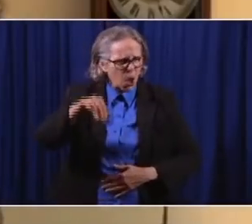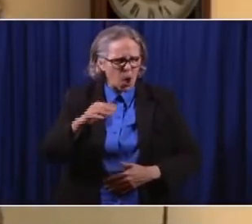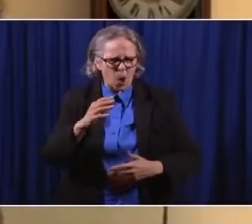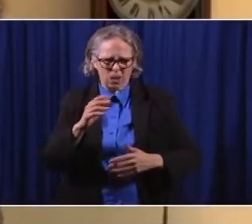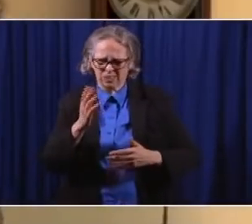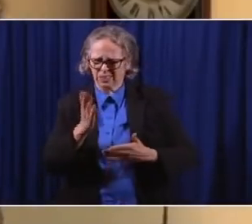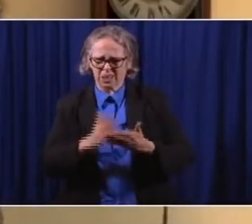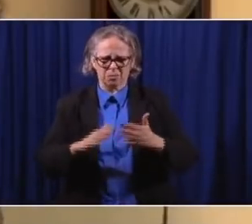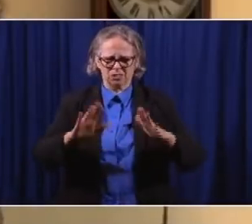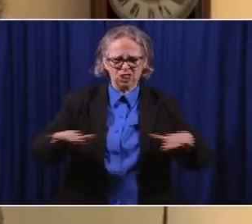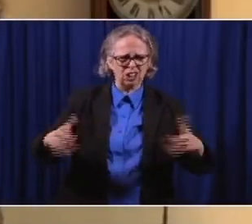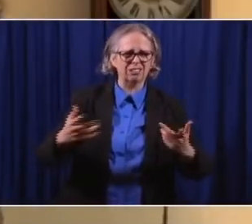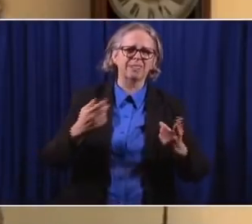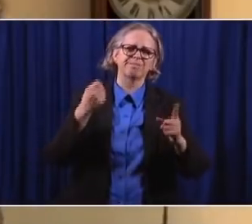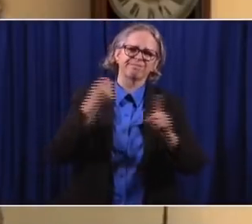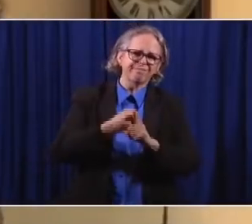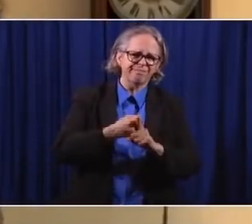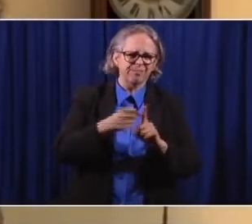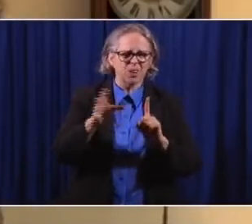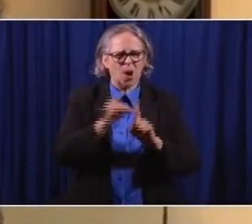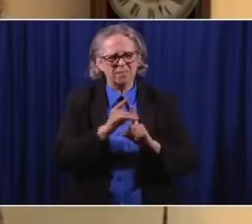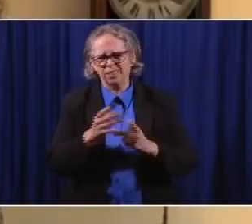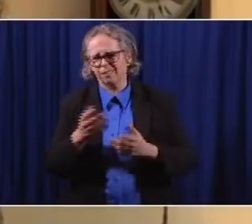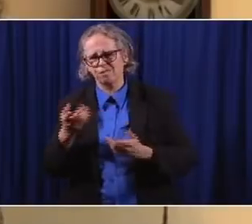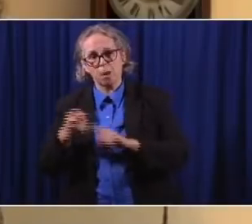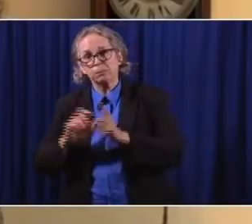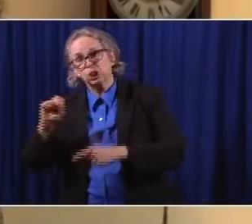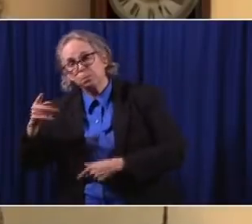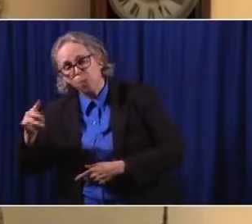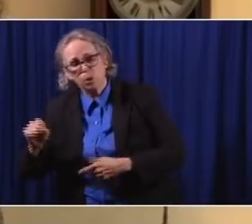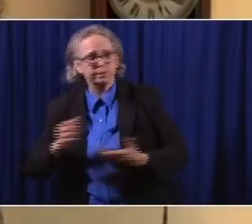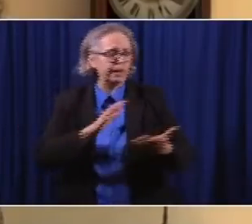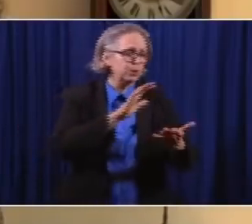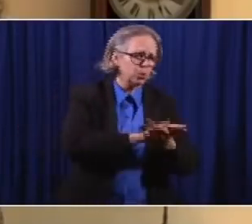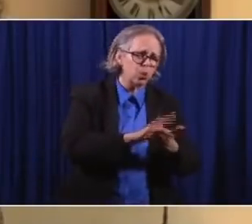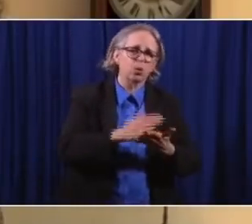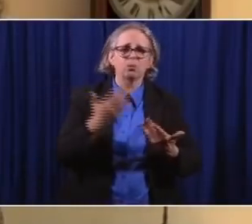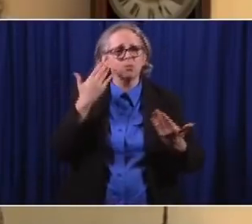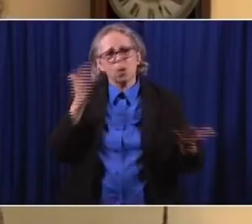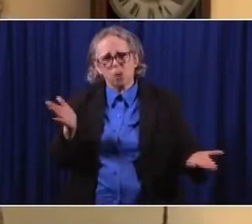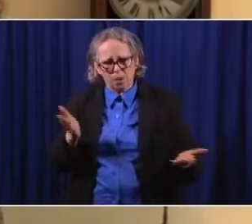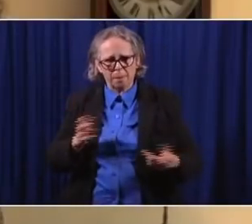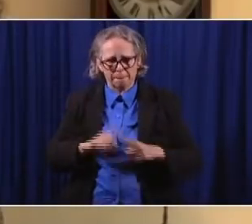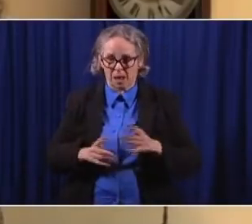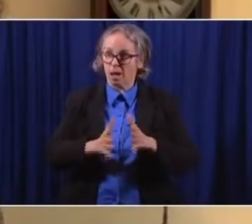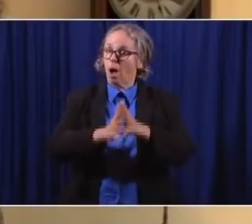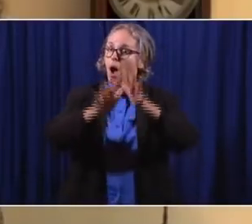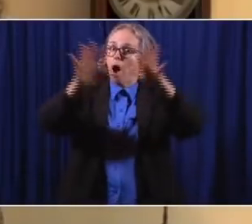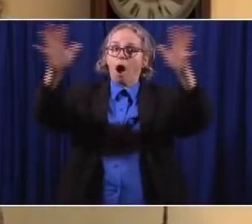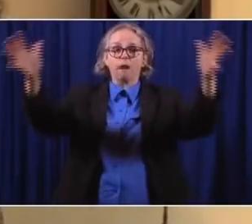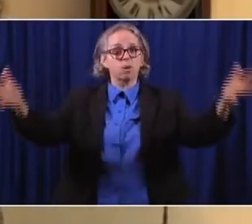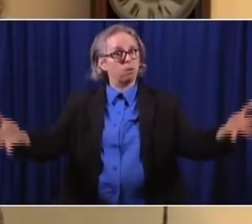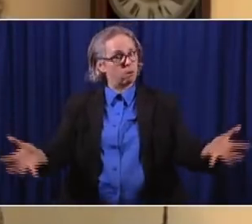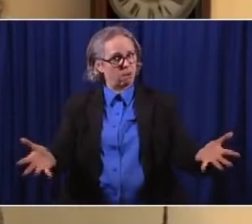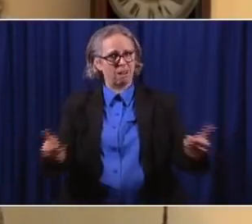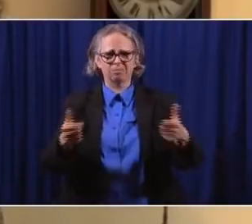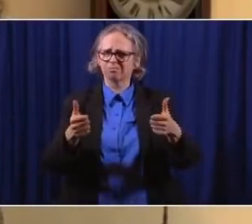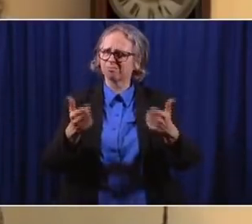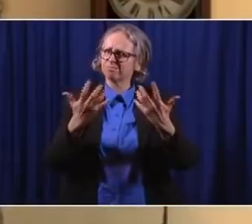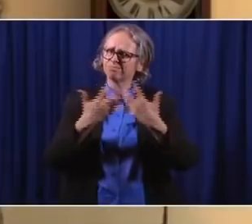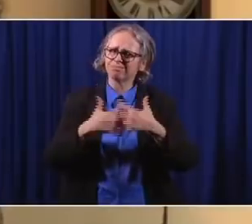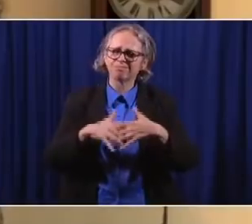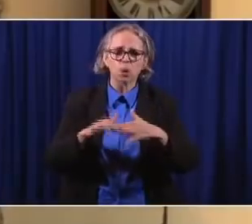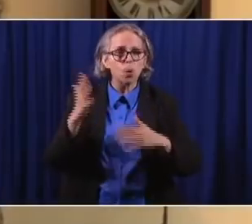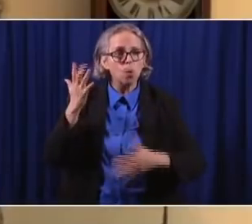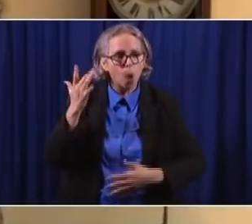in sports or not, we'll probably never know. But overall, this has worked exceedingly well. And it's worked because Ohioans have done